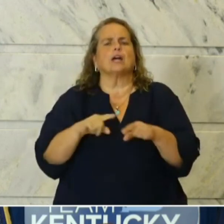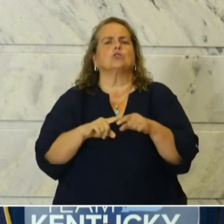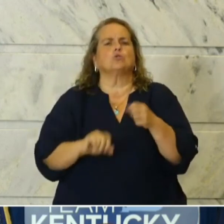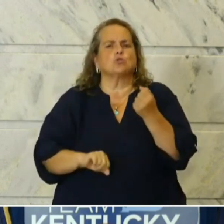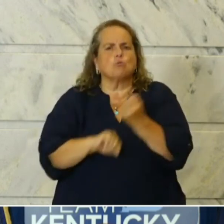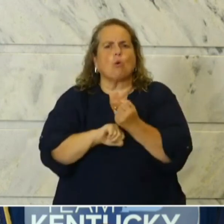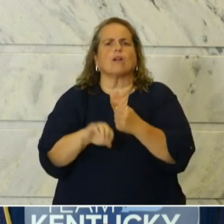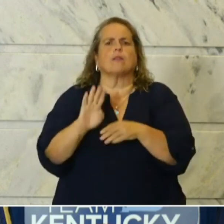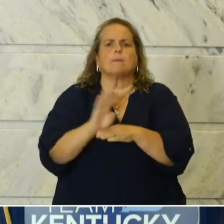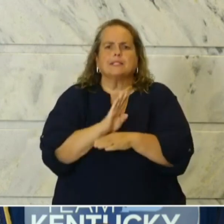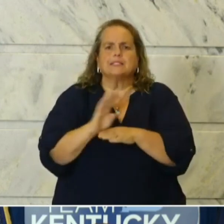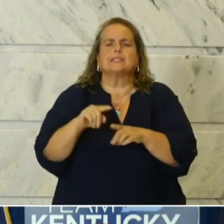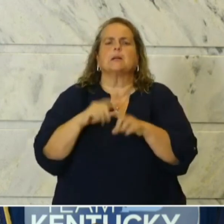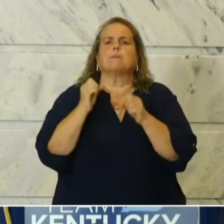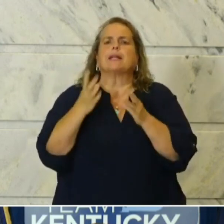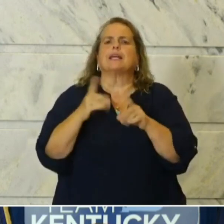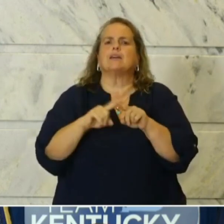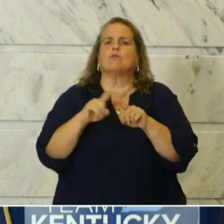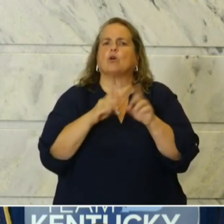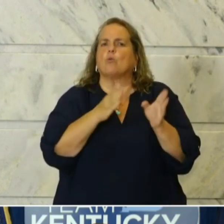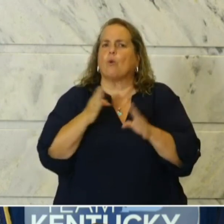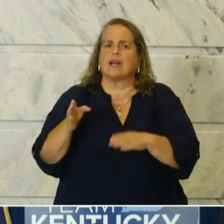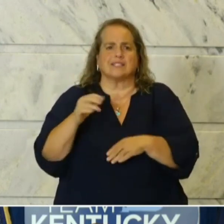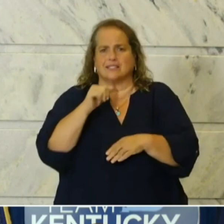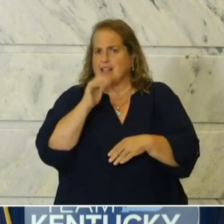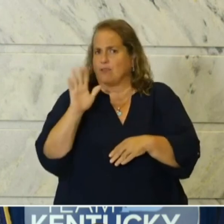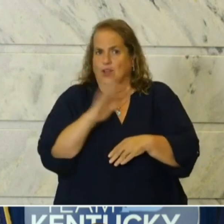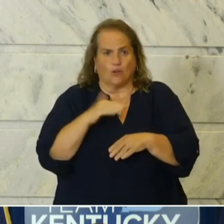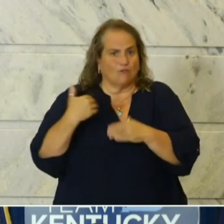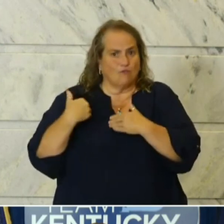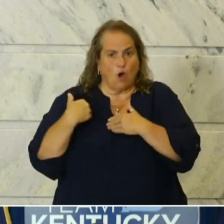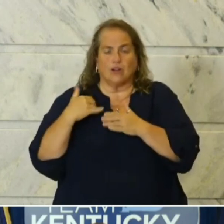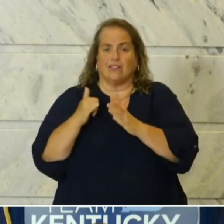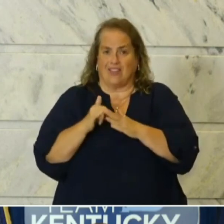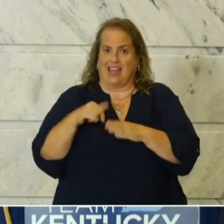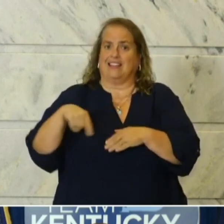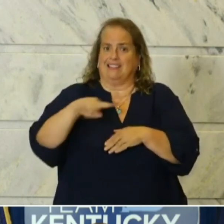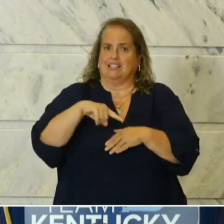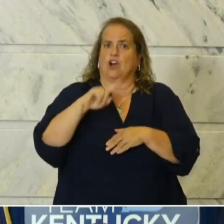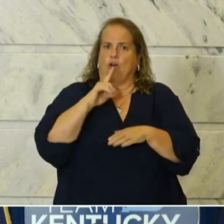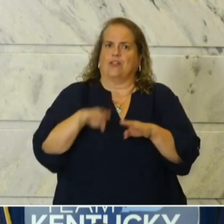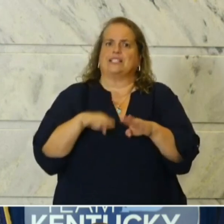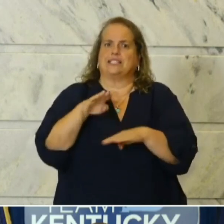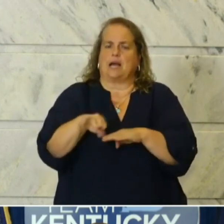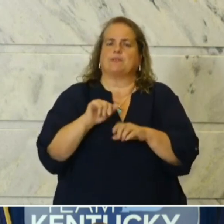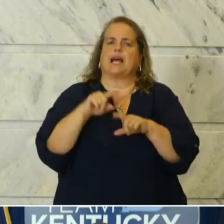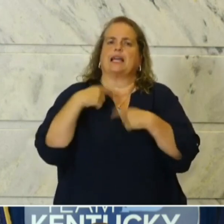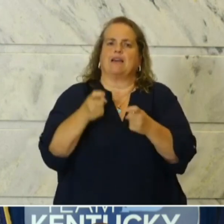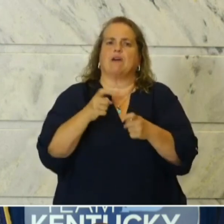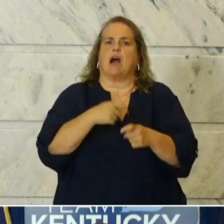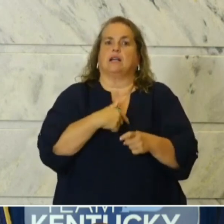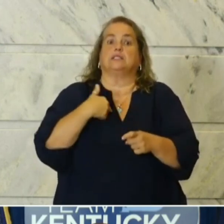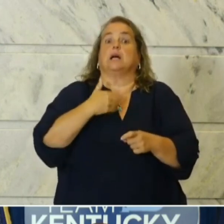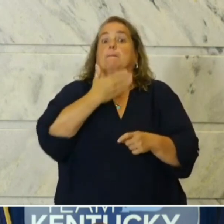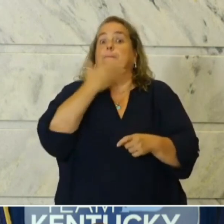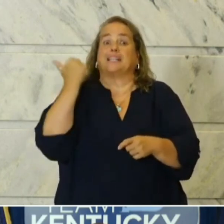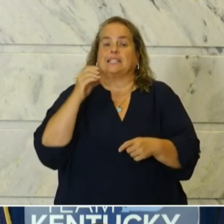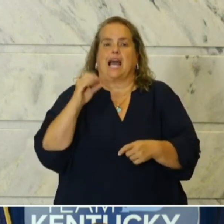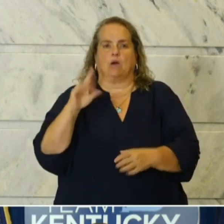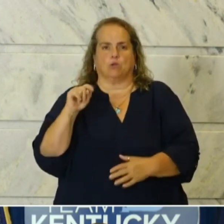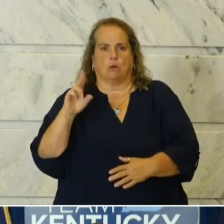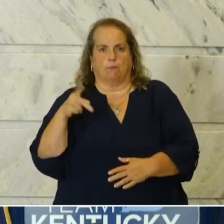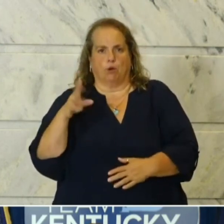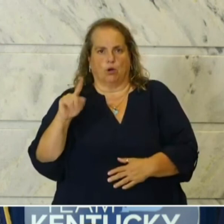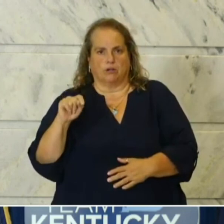these businesses. In many ways, it is not their fault, but these are the steps that give us the maximum output, the